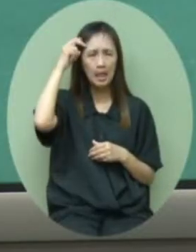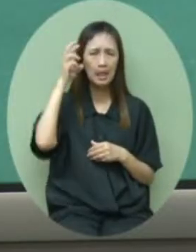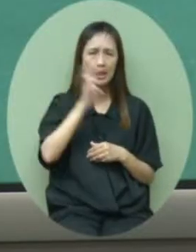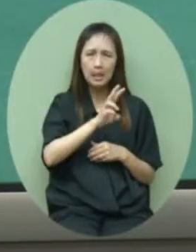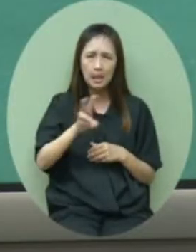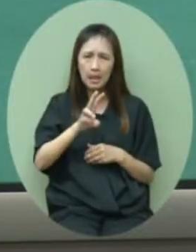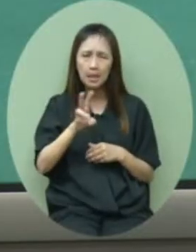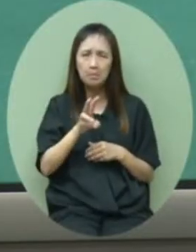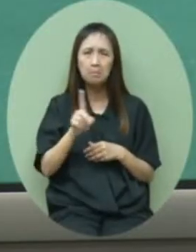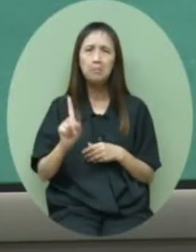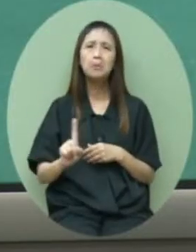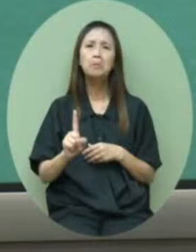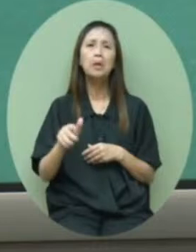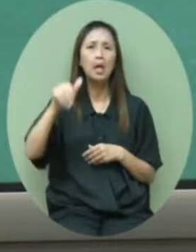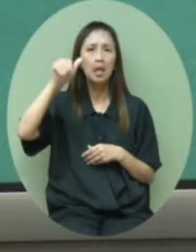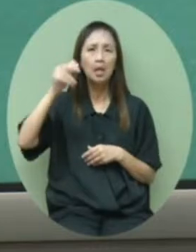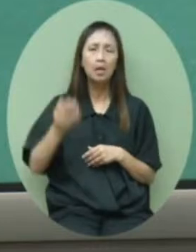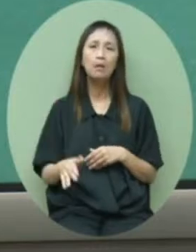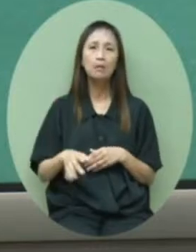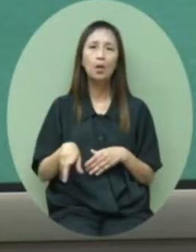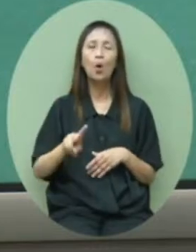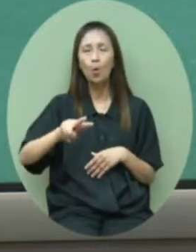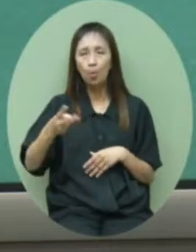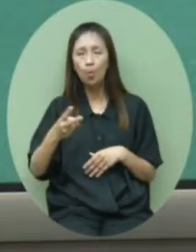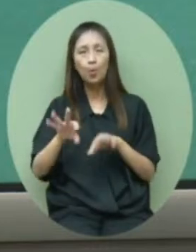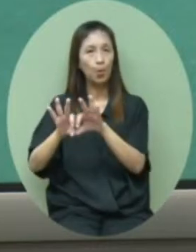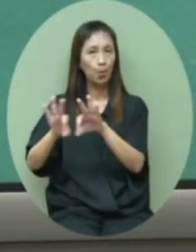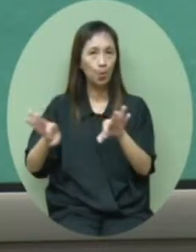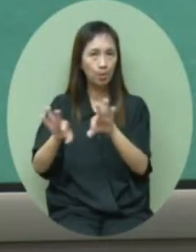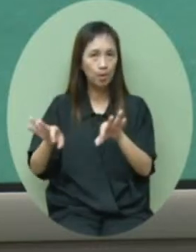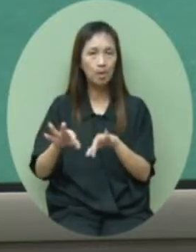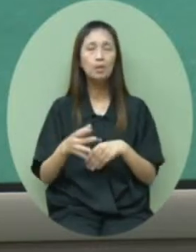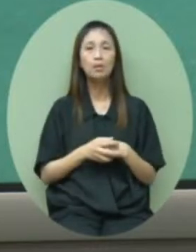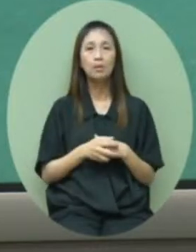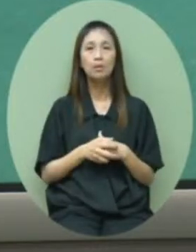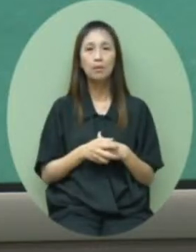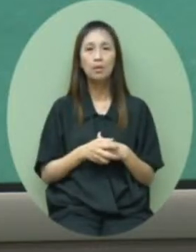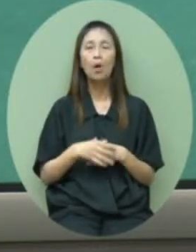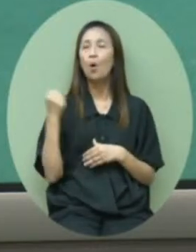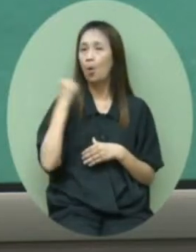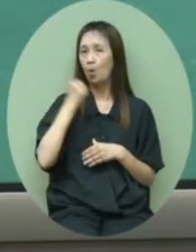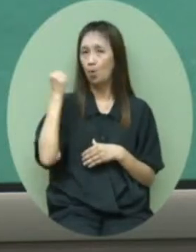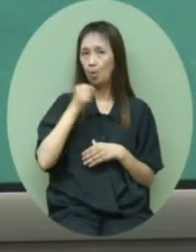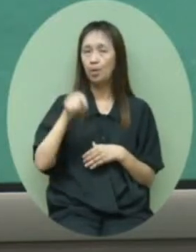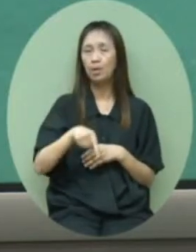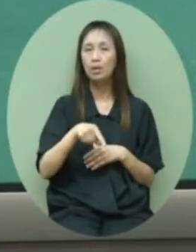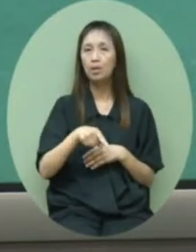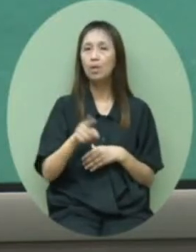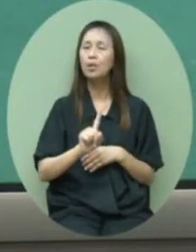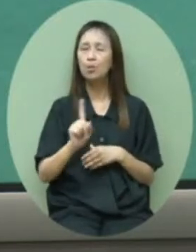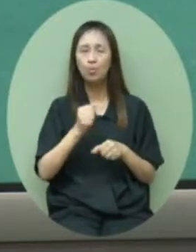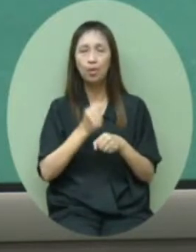the support and advice of the expert team which has been formed. They are more or